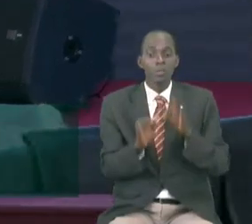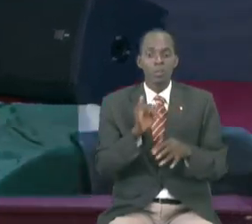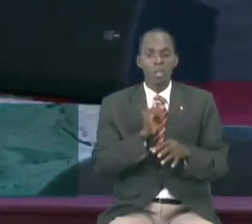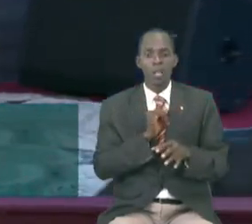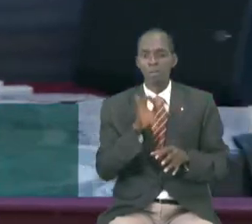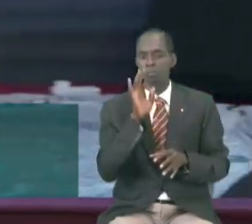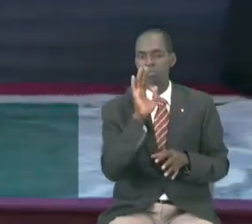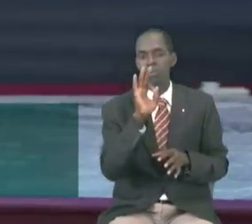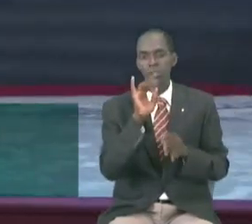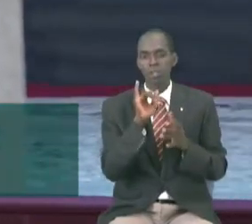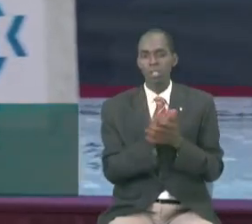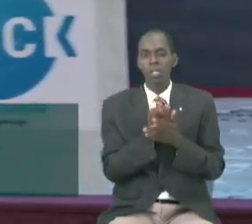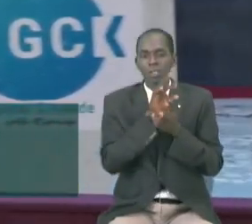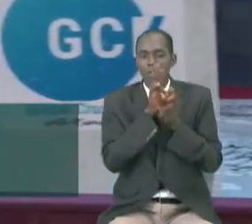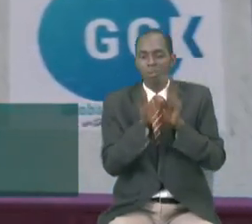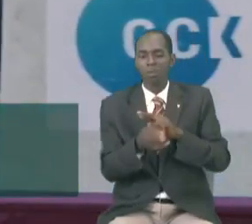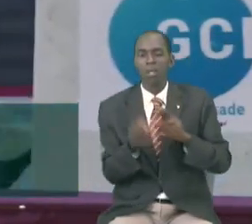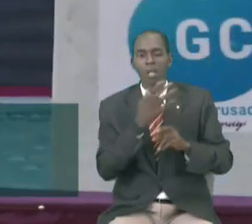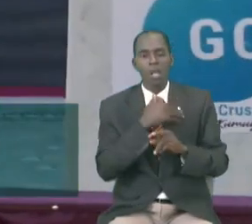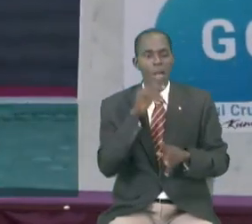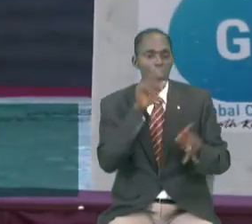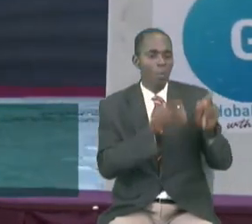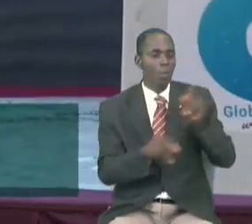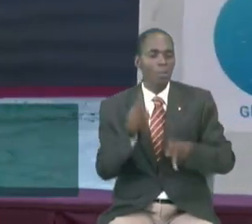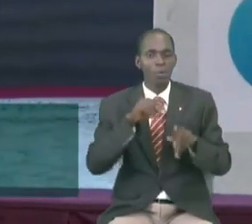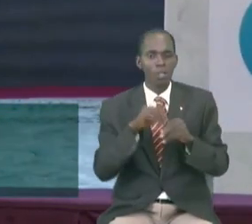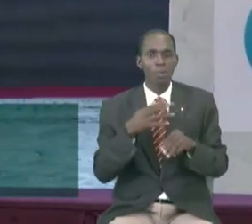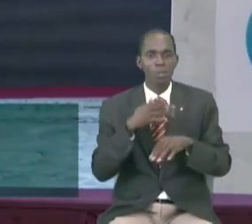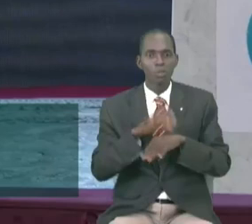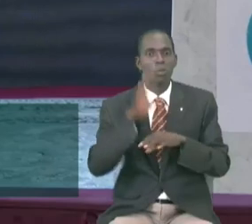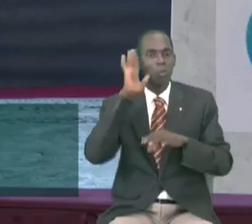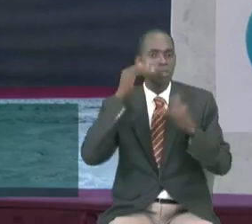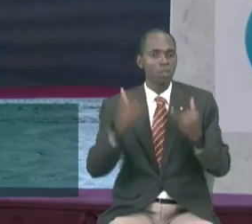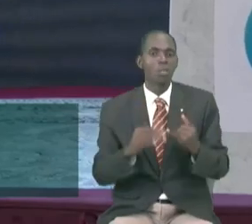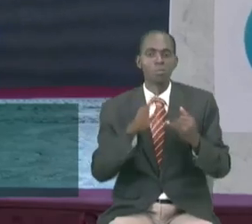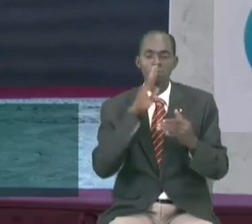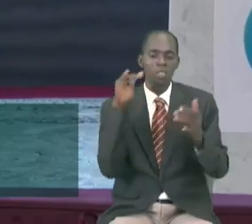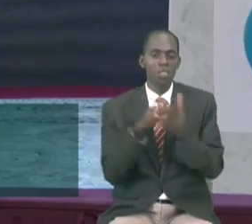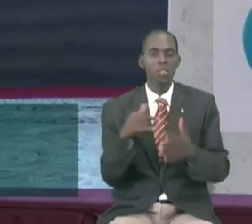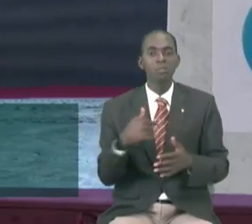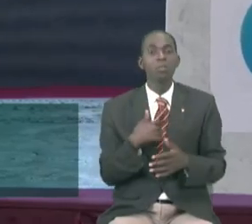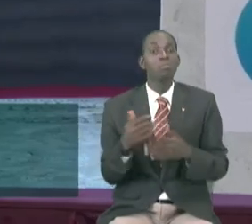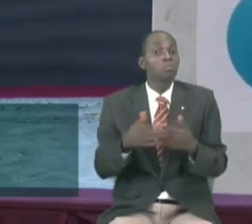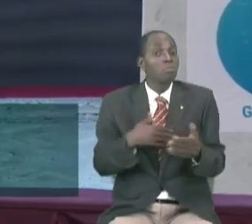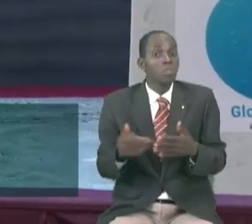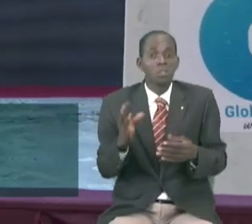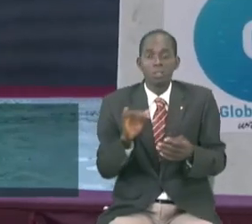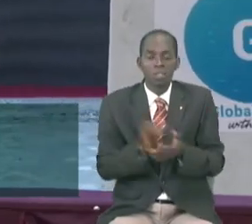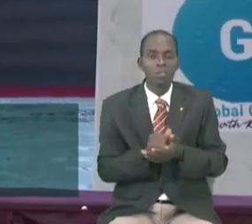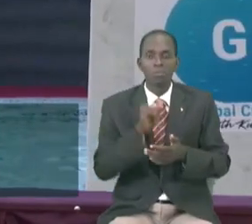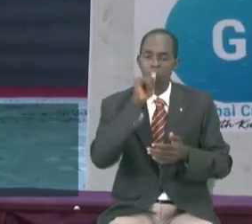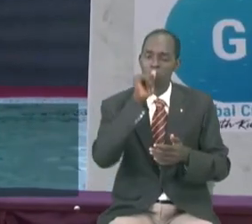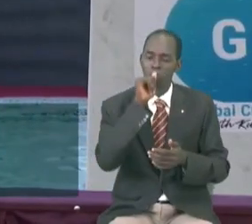go back to my church and I begin to say, blessed are the pure in heart, for only they shall see the Lord, they